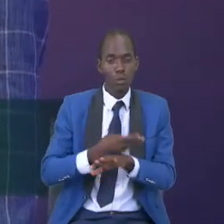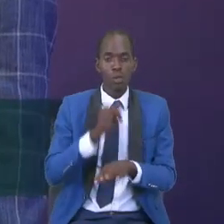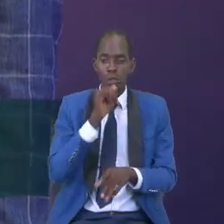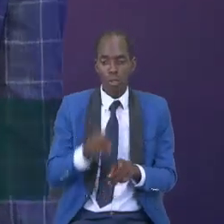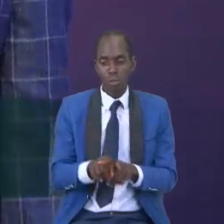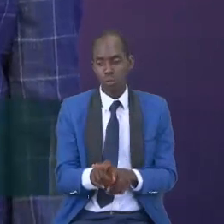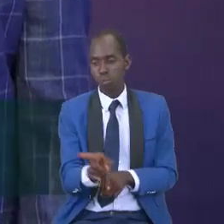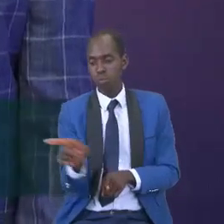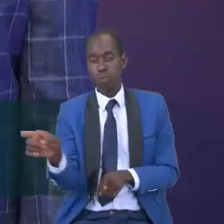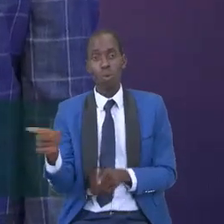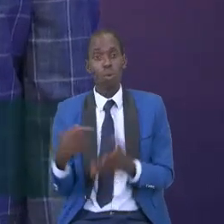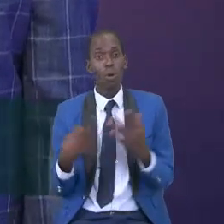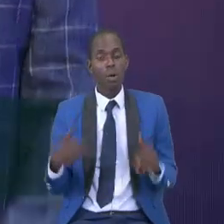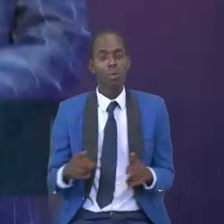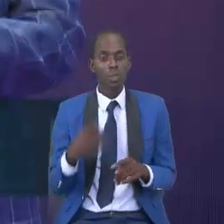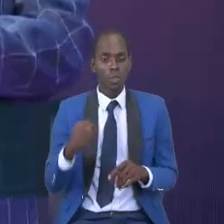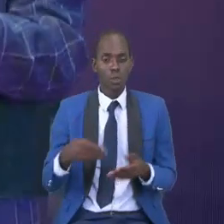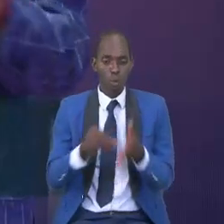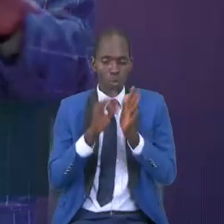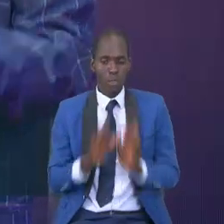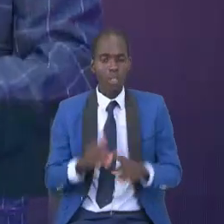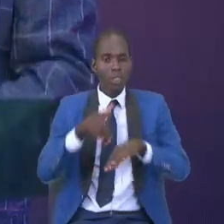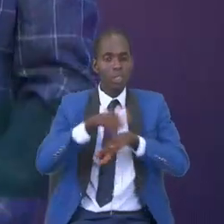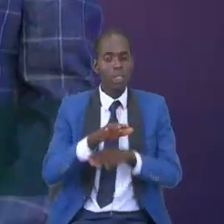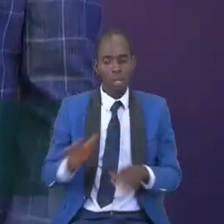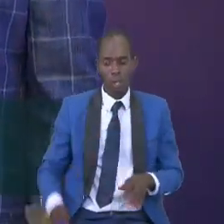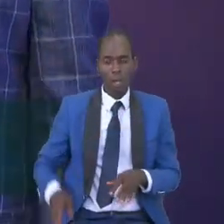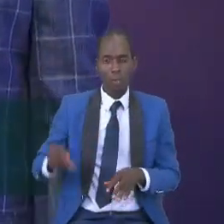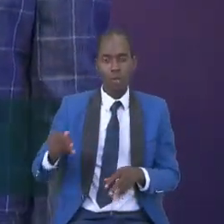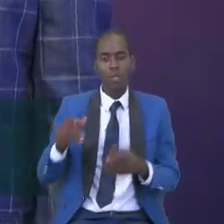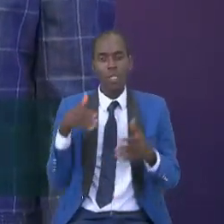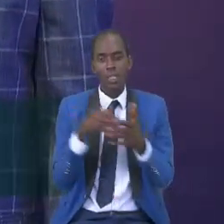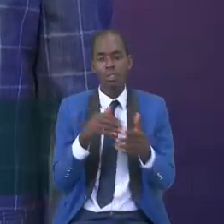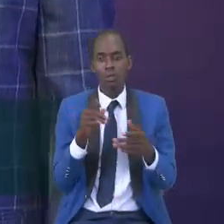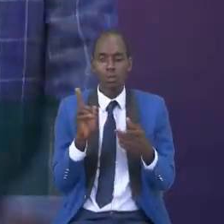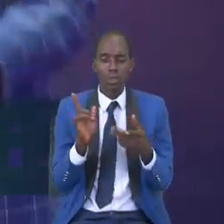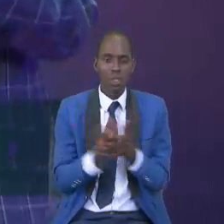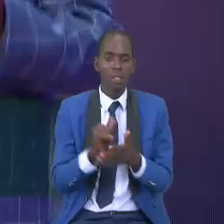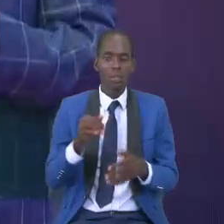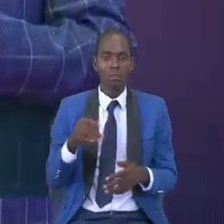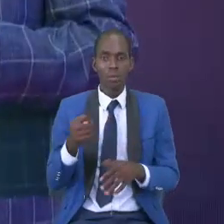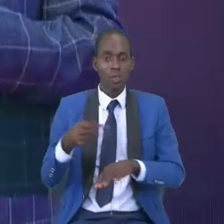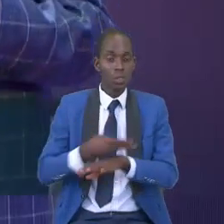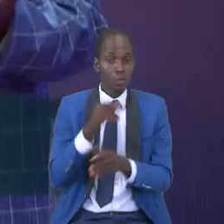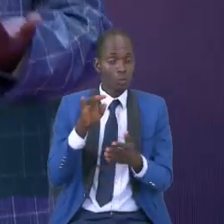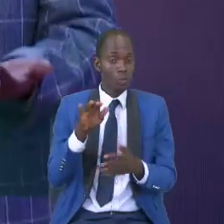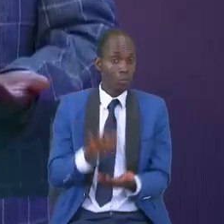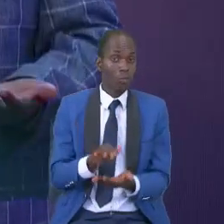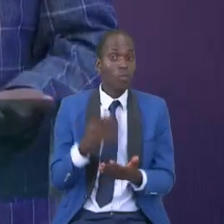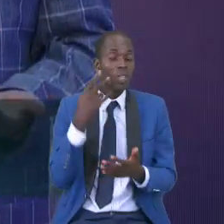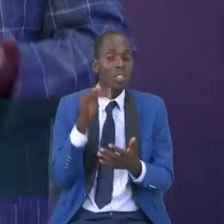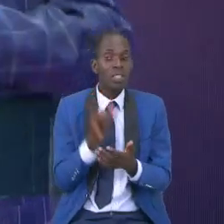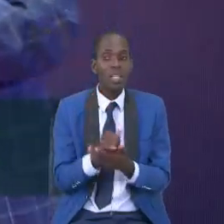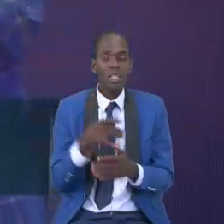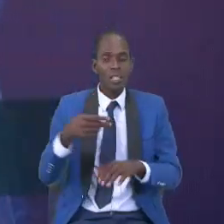dog after the sheep. Well, the sheep might bite, the dog might bite the sheep, but it's the compassion